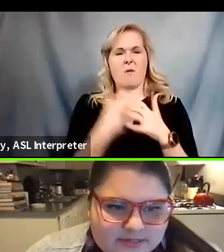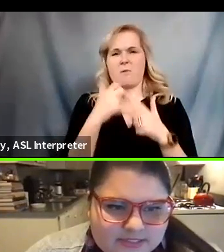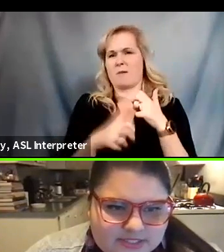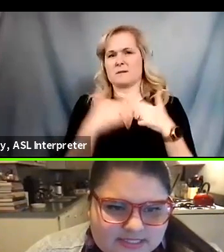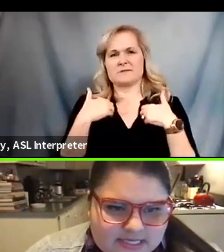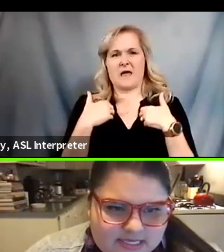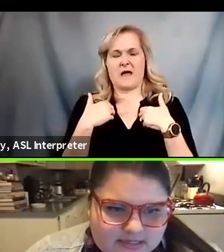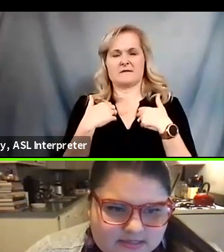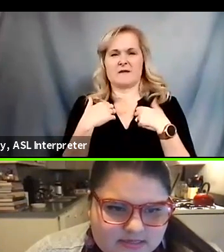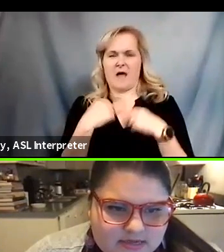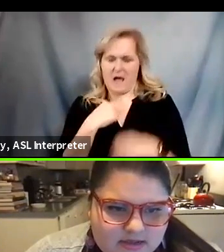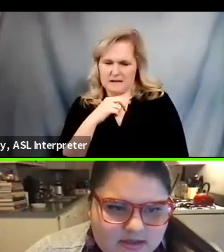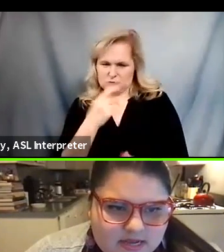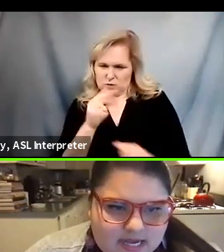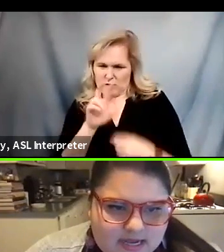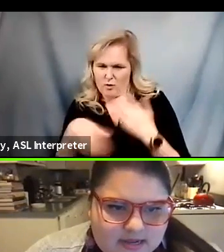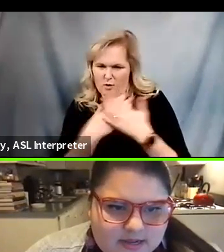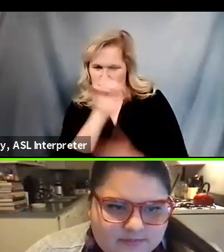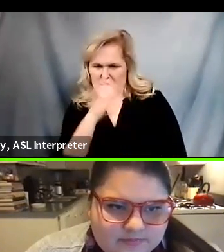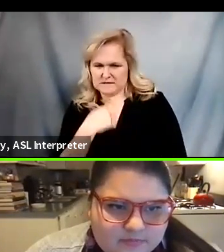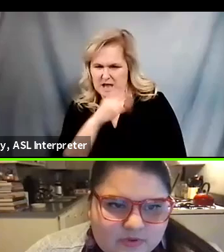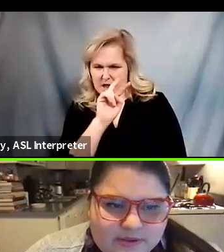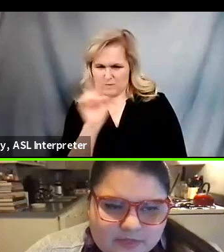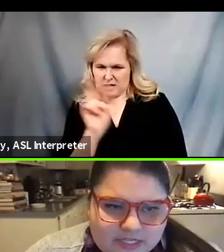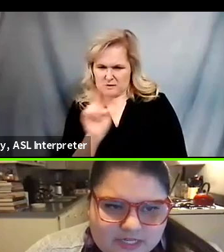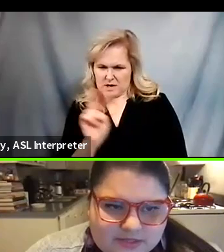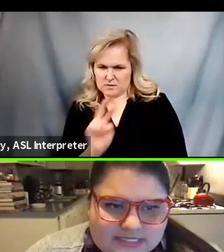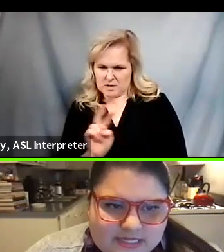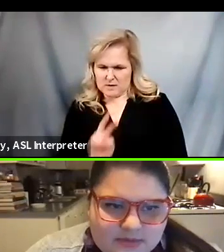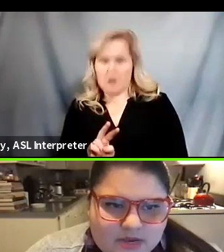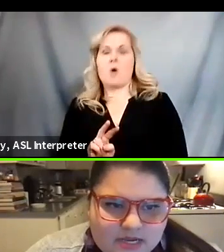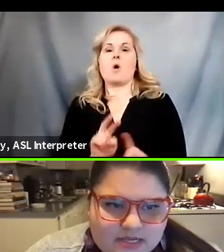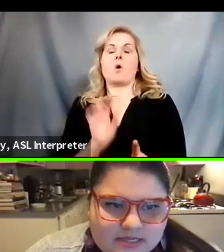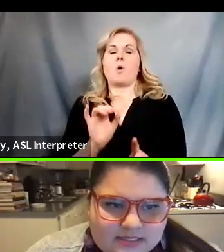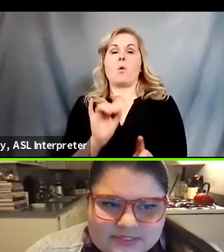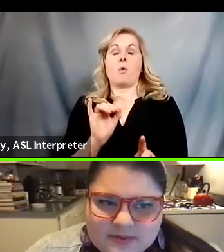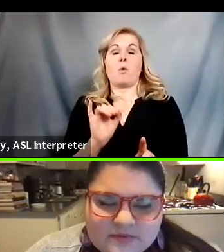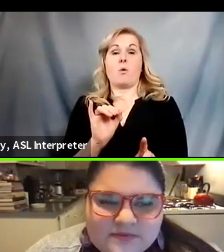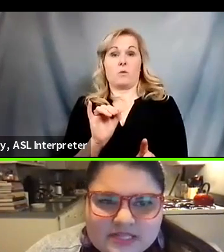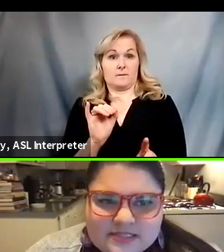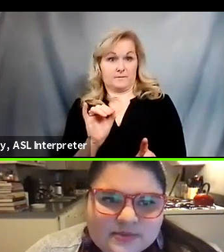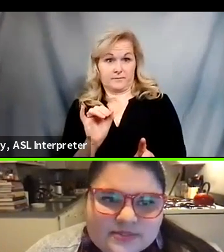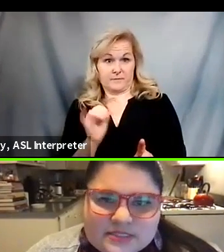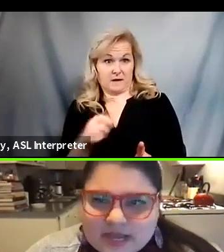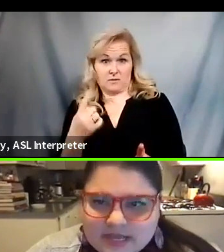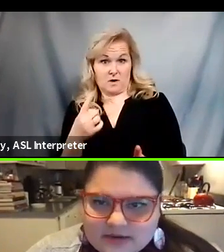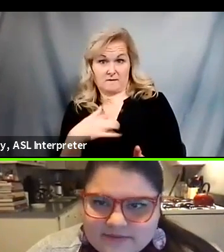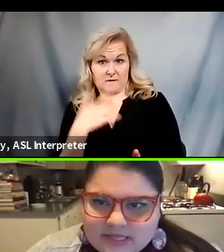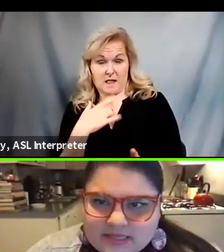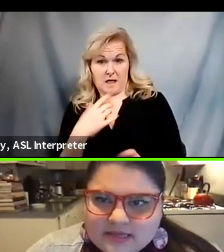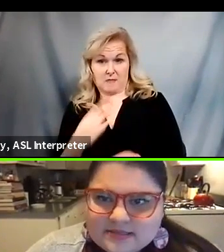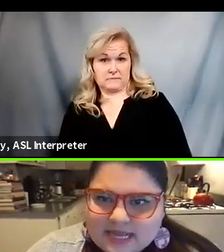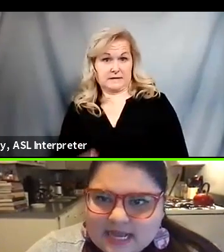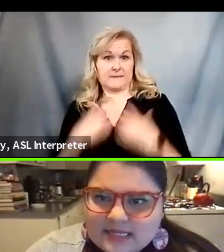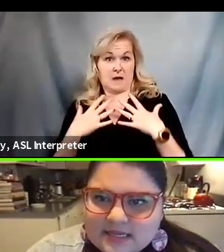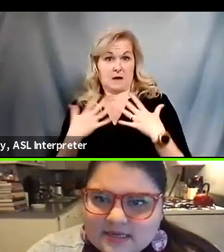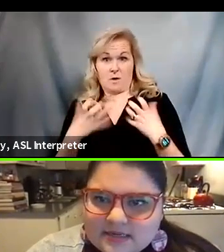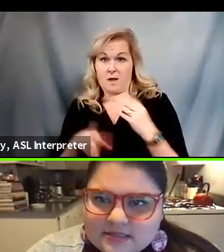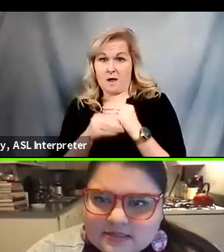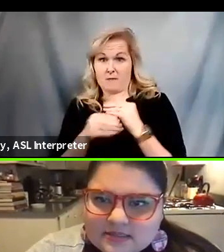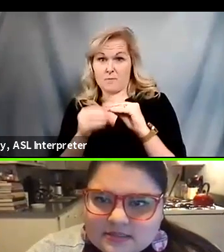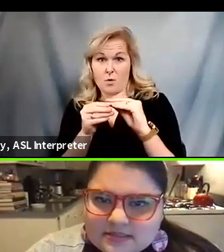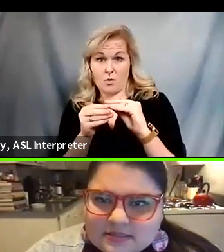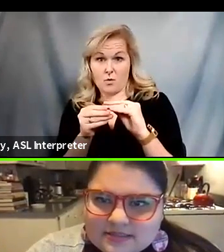So I'm looking at our questions here. While I'm looking at those, was anyone feeling so inspired? Have anything else to add in